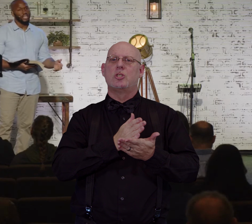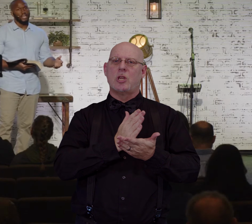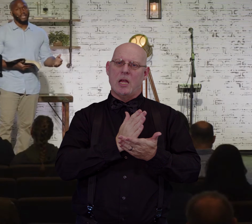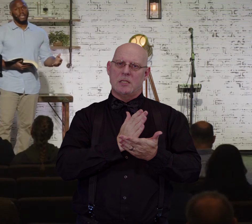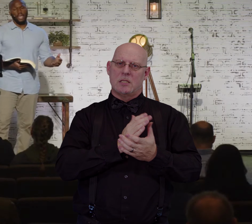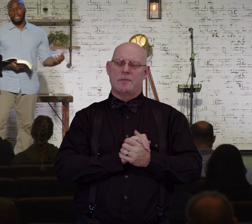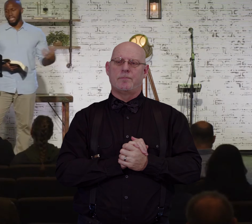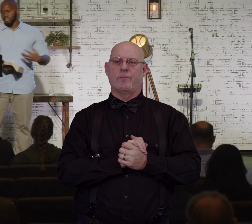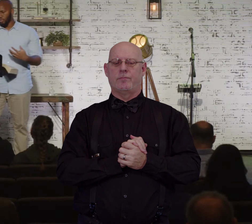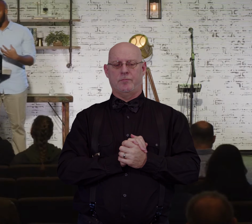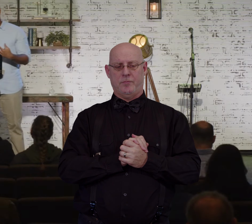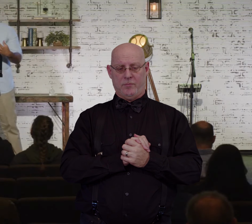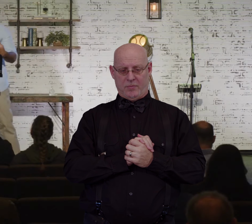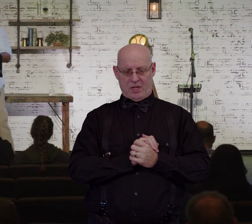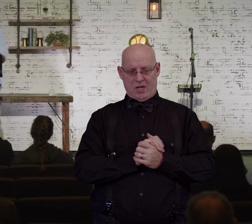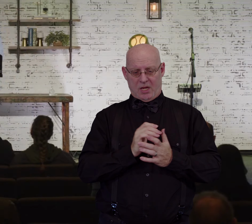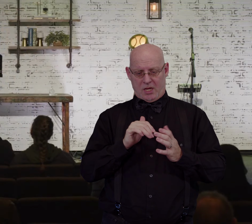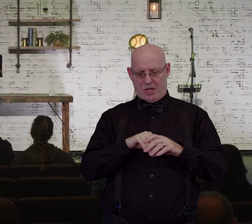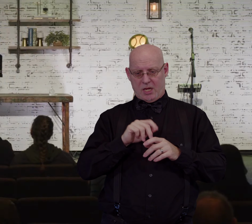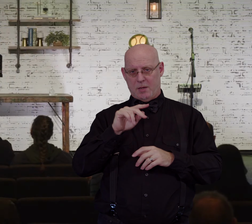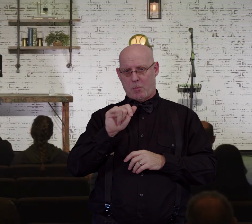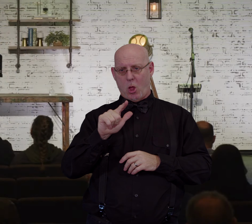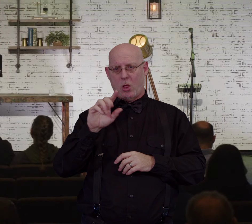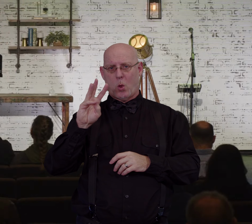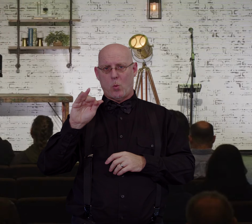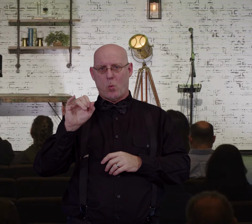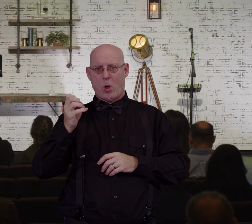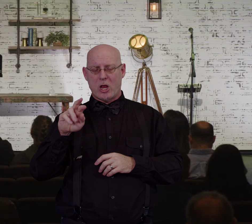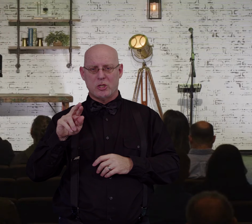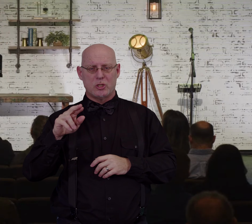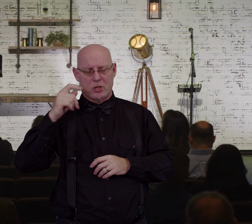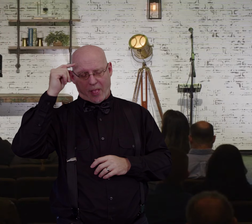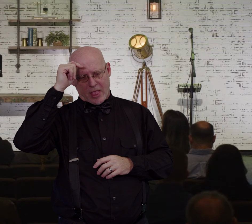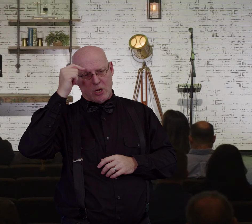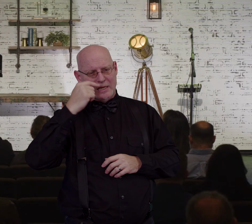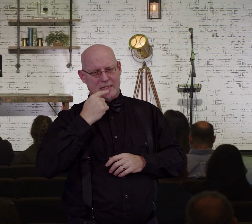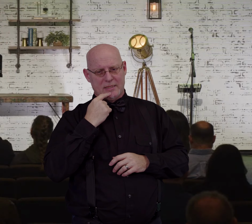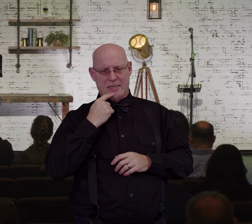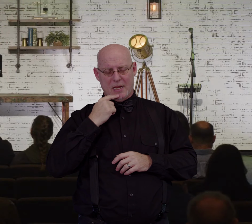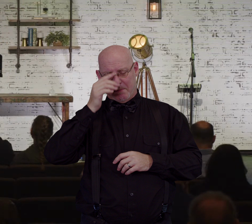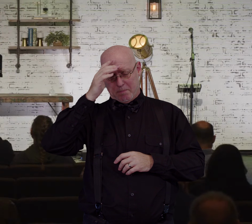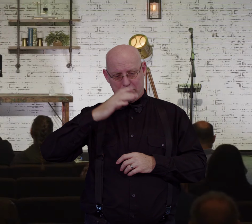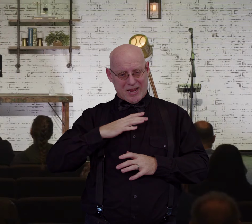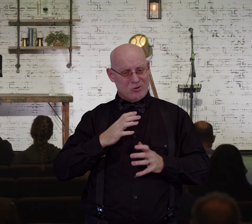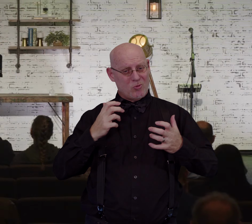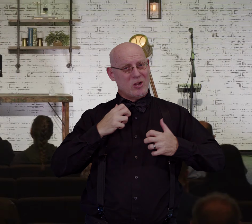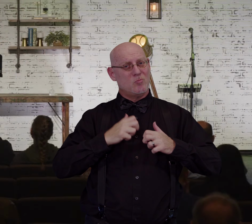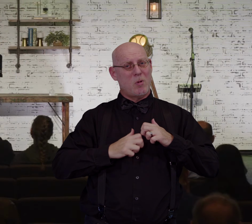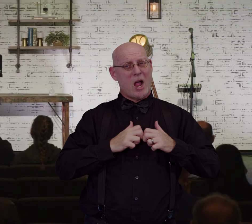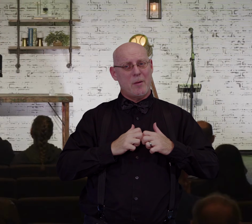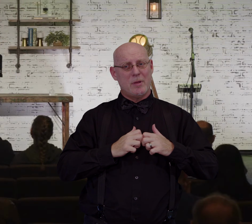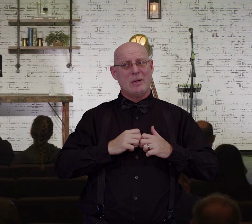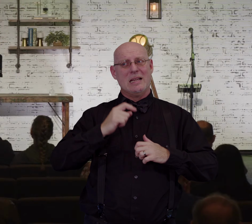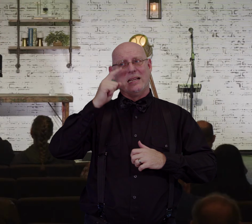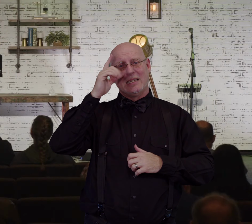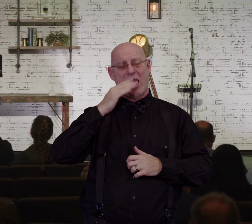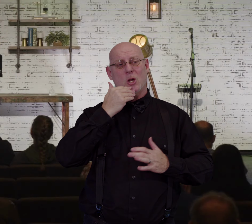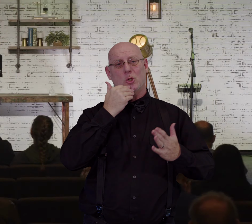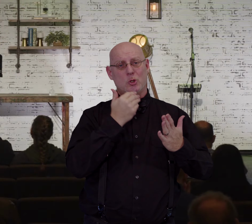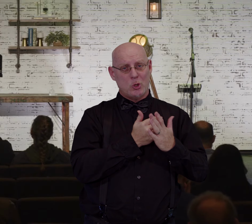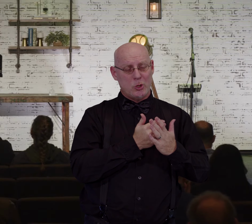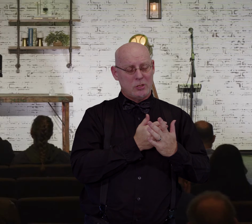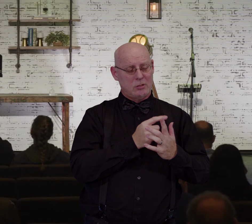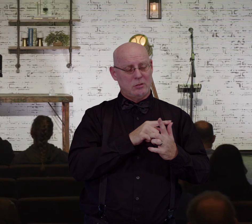just. And in the words of Paul Washer, as he says, this is man's greatest problem, that God is